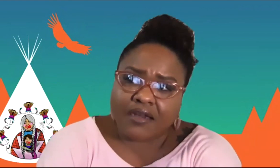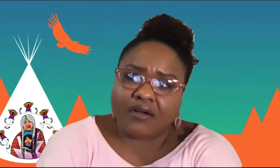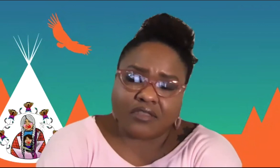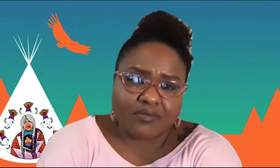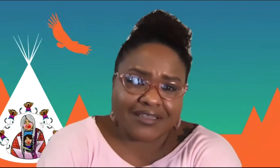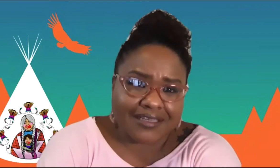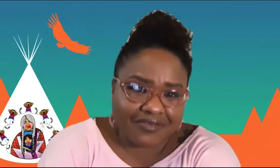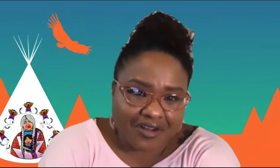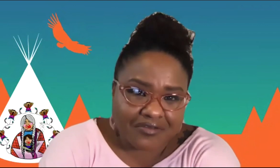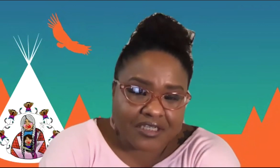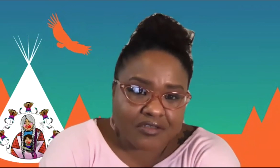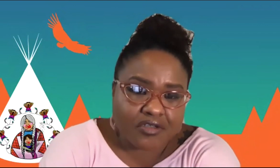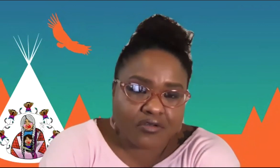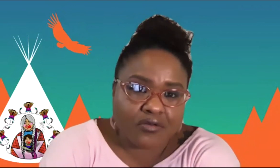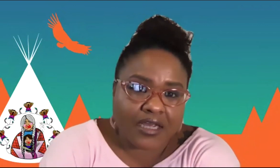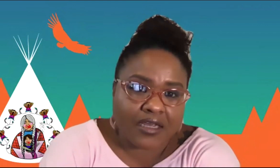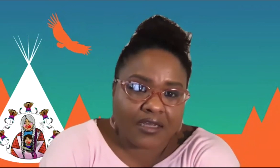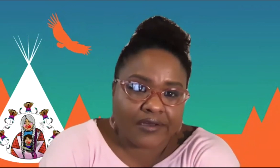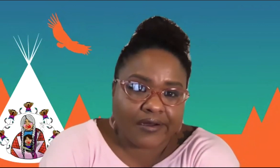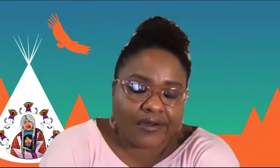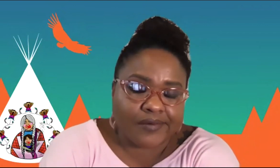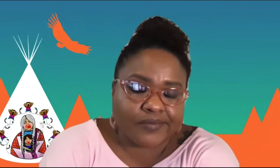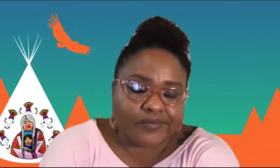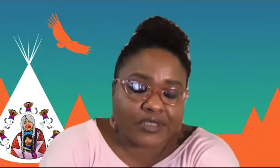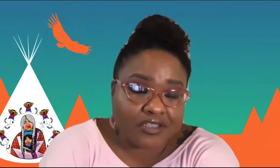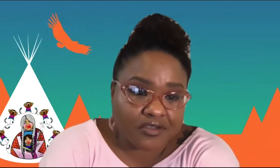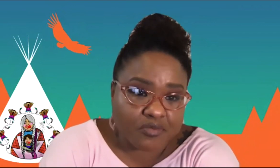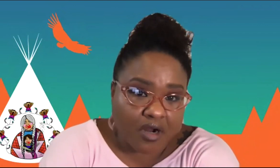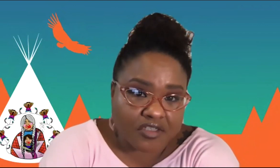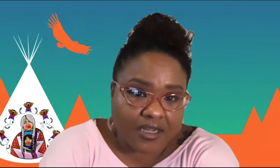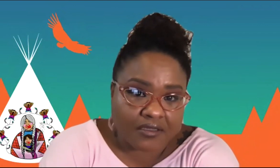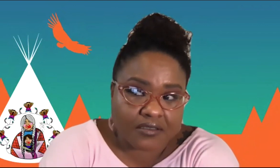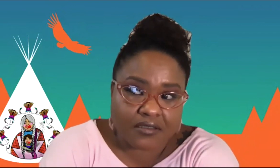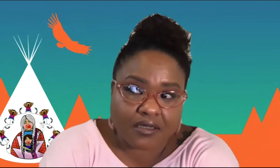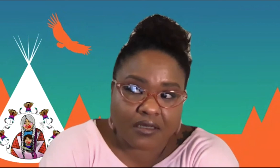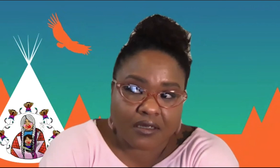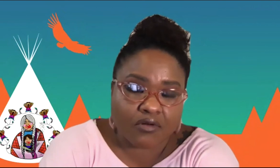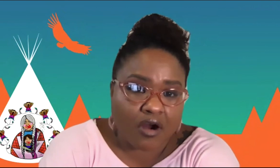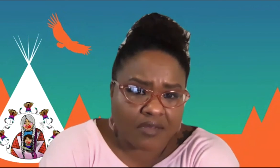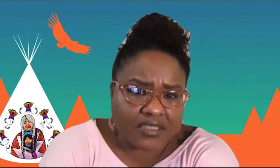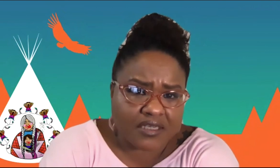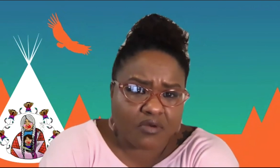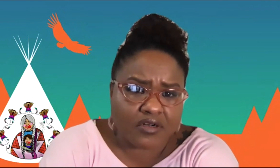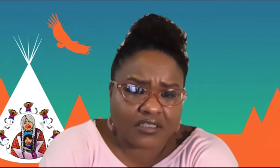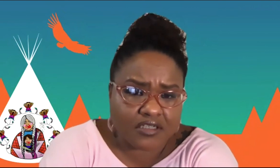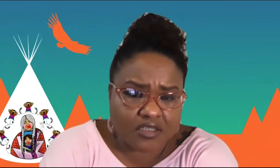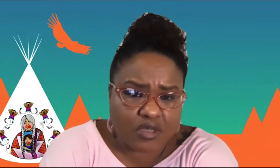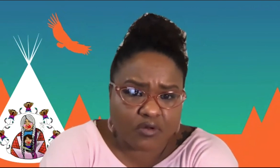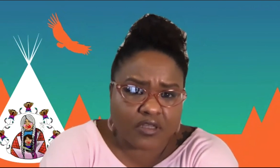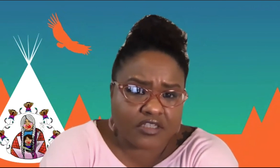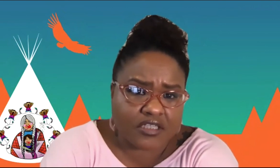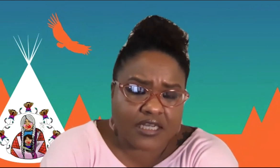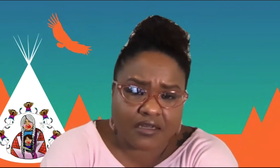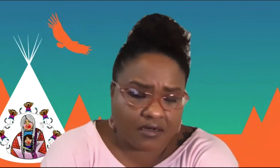that ultimately evolved into a research project regarding missing and murdered Indigenous